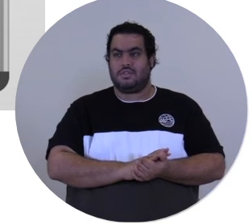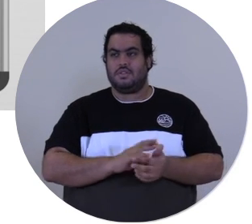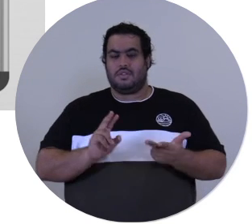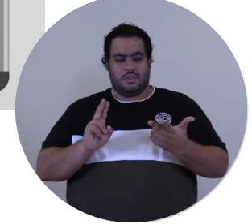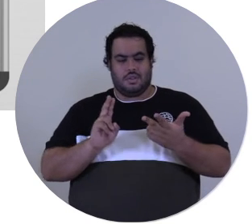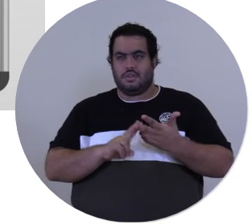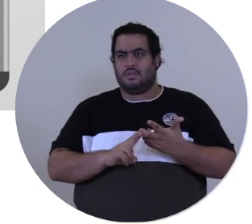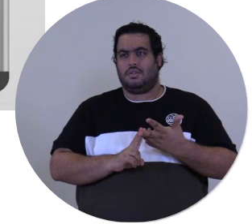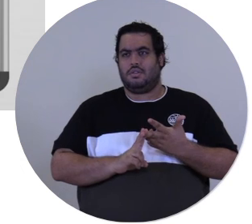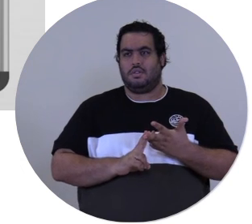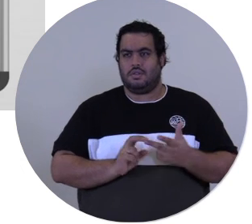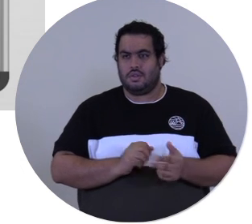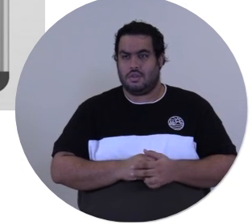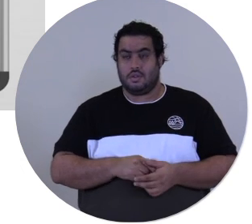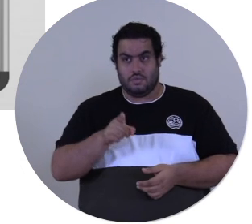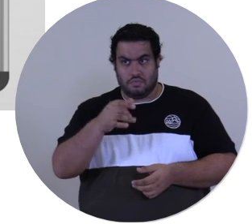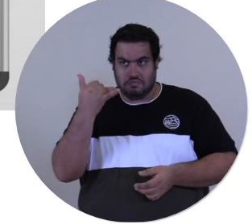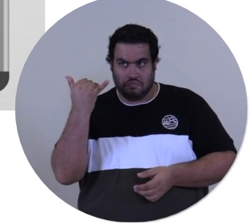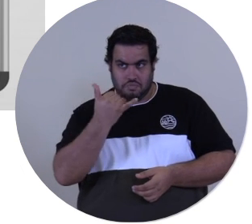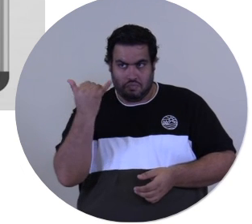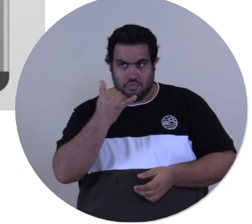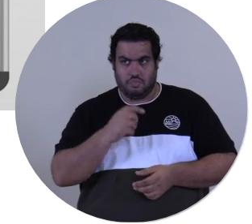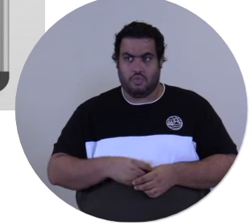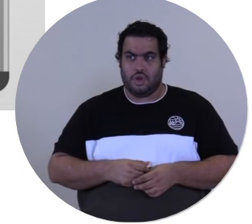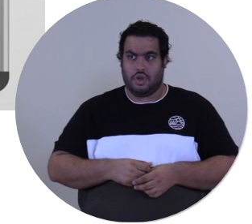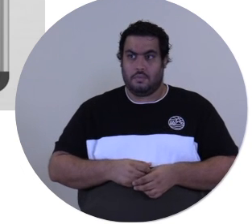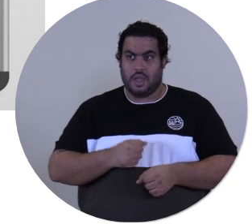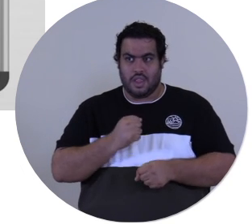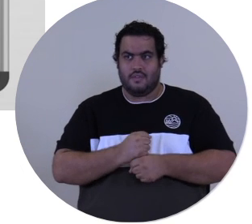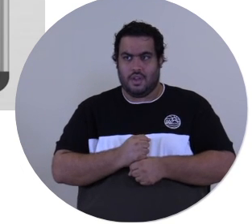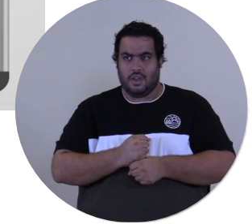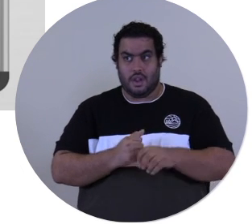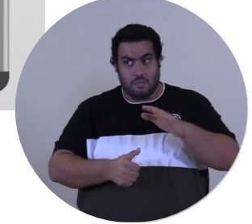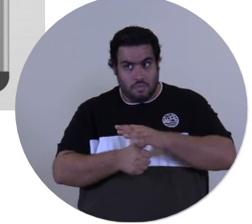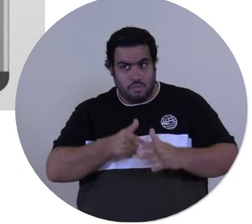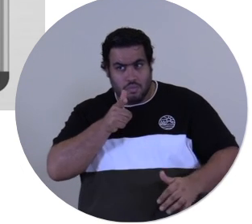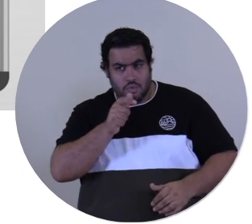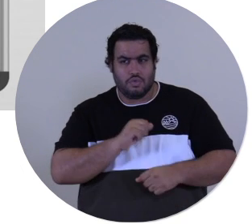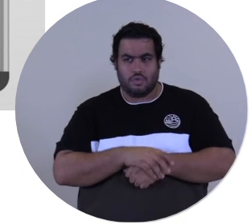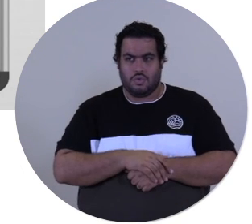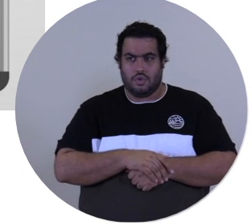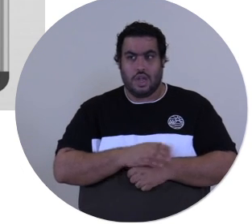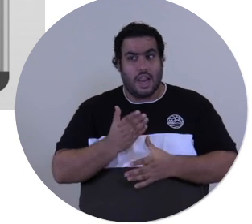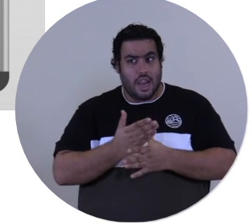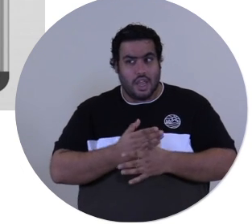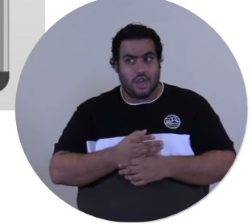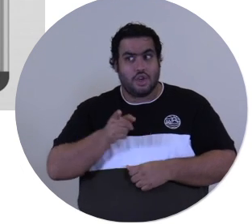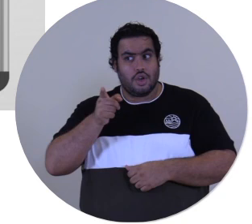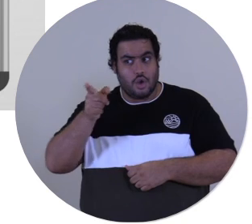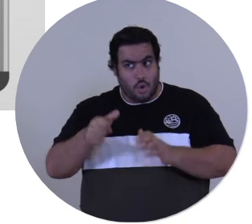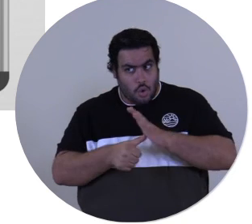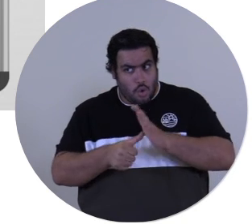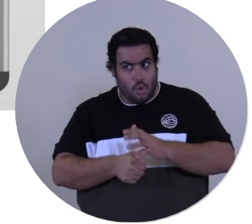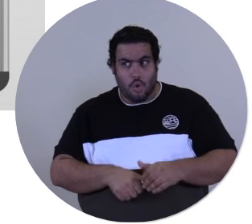Number 3, you should do what the manager says. He's the one who. Now, the